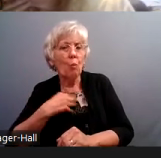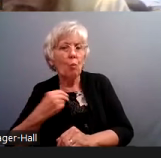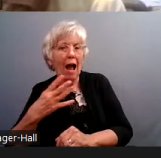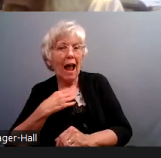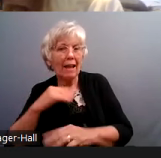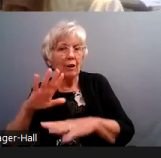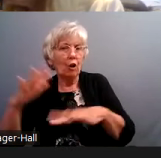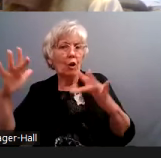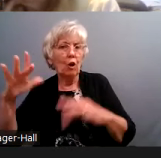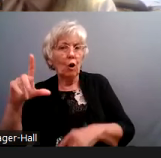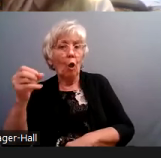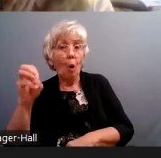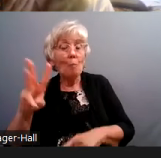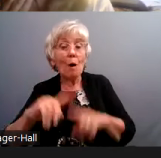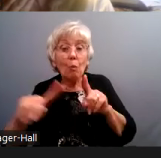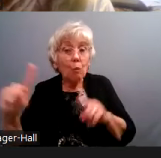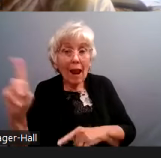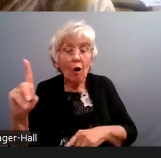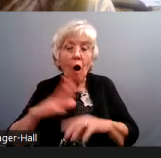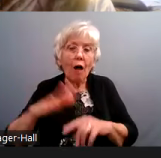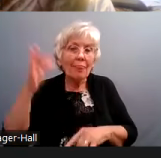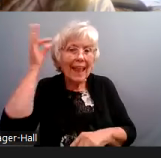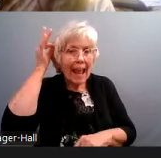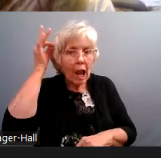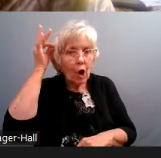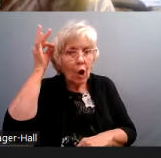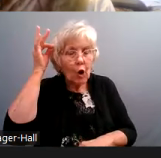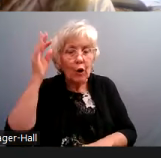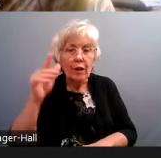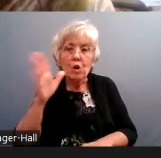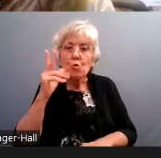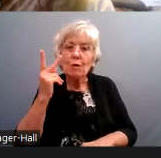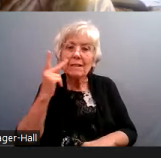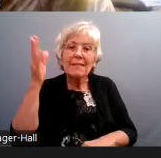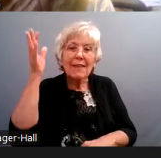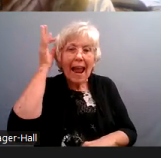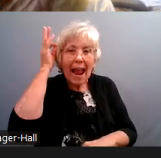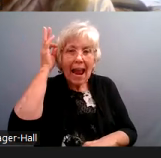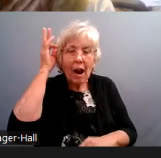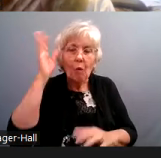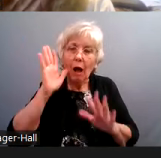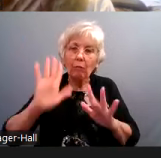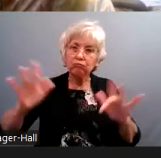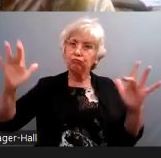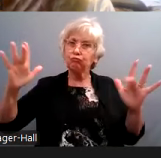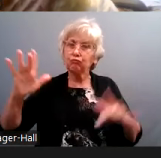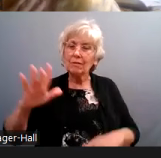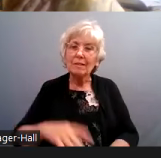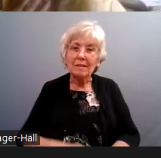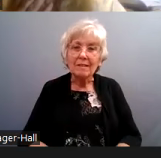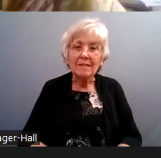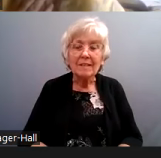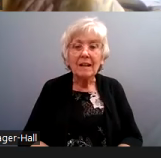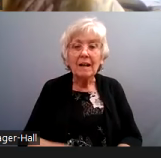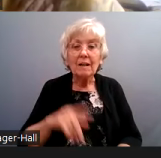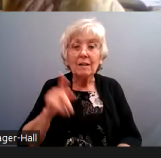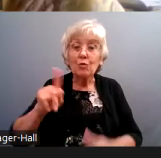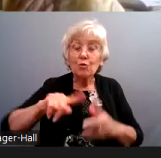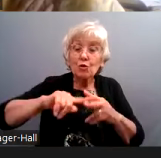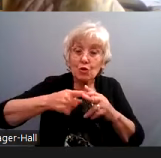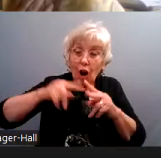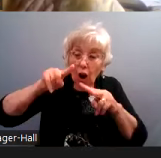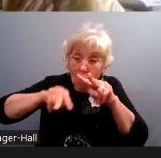be on the hairs. You're going to see the hairs kind of fluoresce. And so when you start looking at